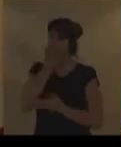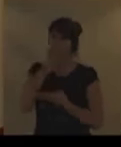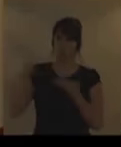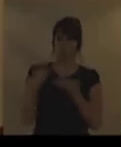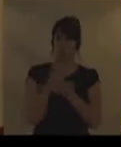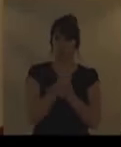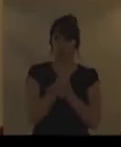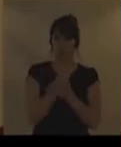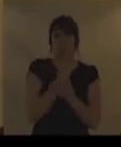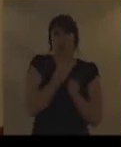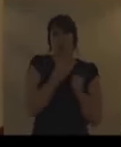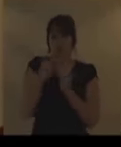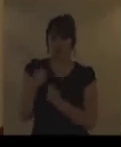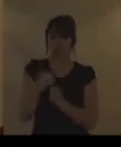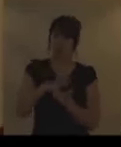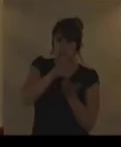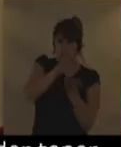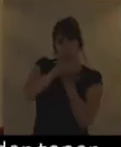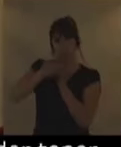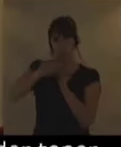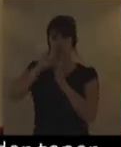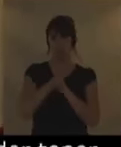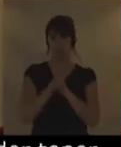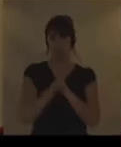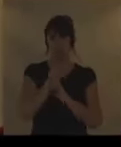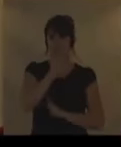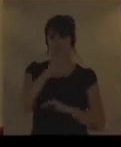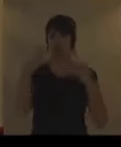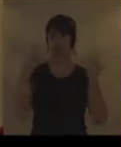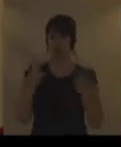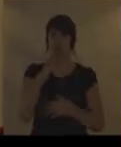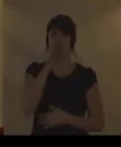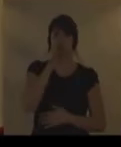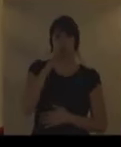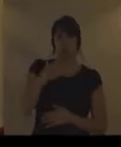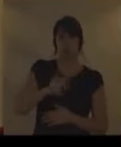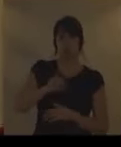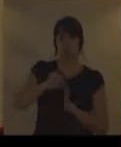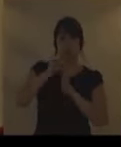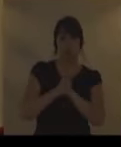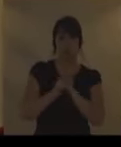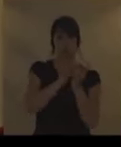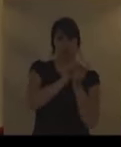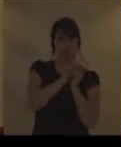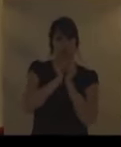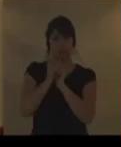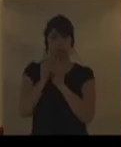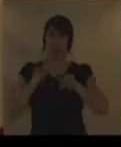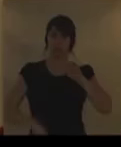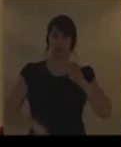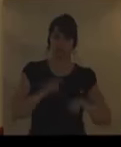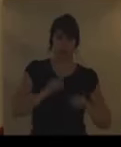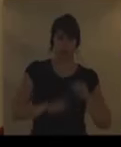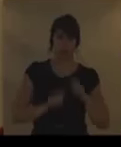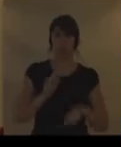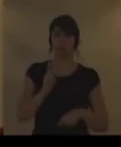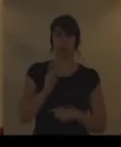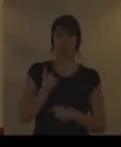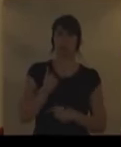this number could be modified according to the experimental data of the use.